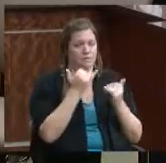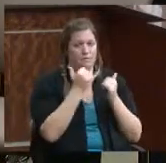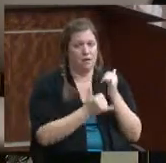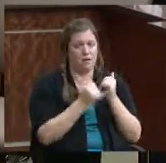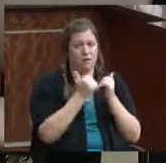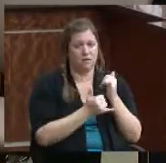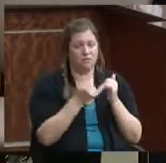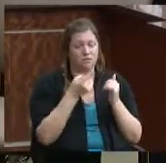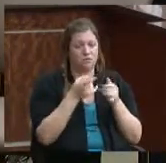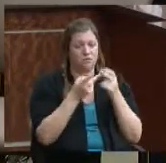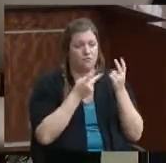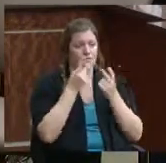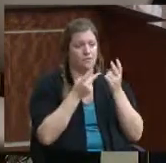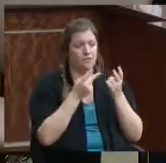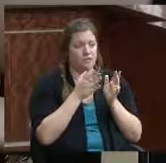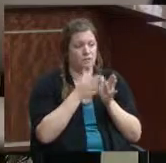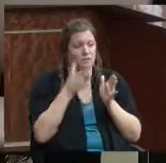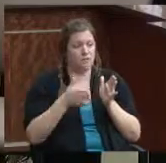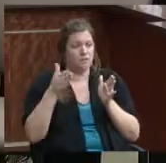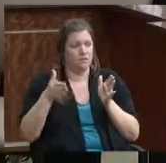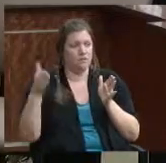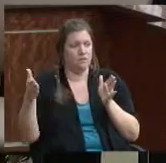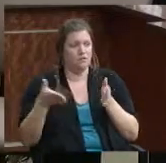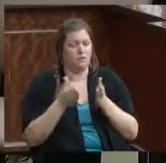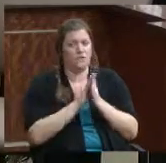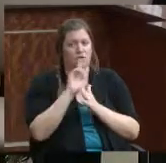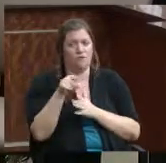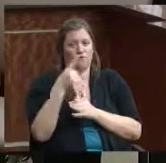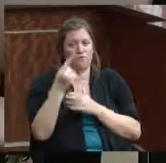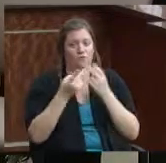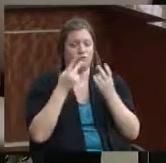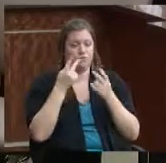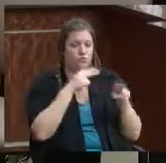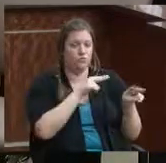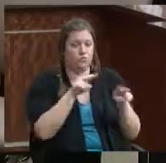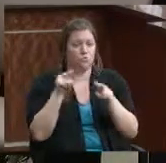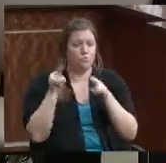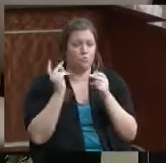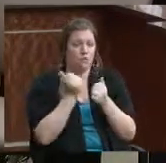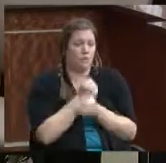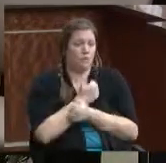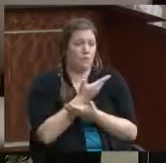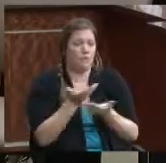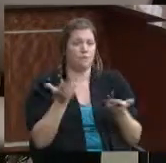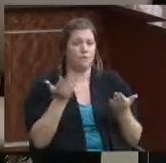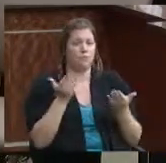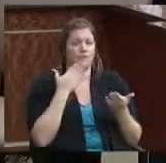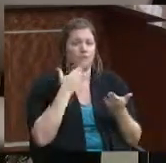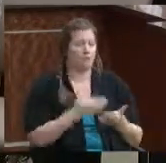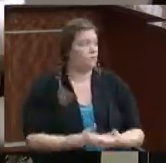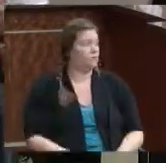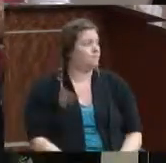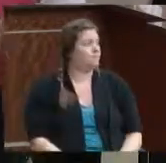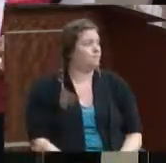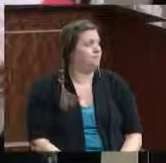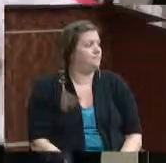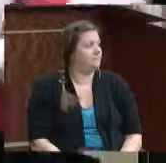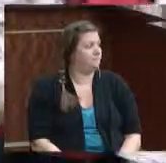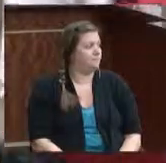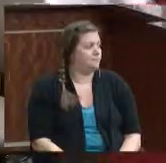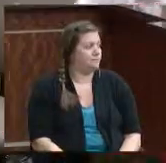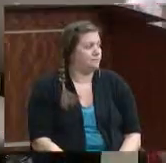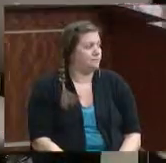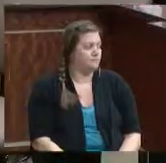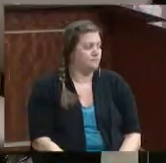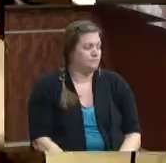movement, that you visit your neighbors along Greenview to get a firsthand view. We'd love to have you. Thank you. Thank you, Ms.